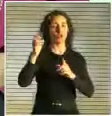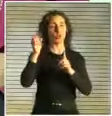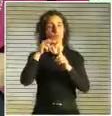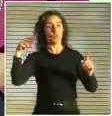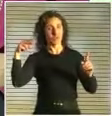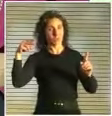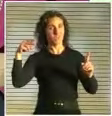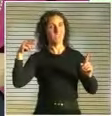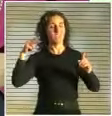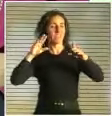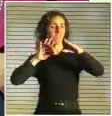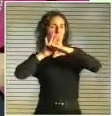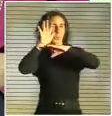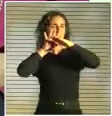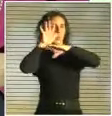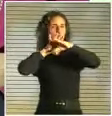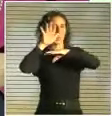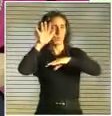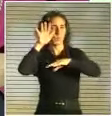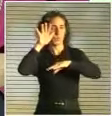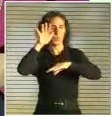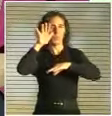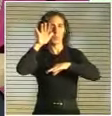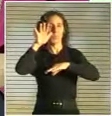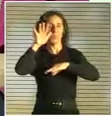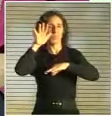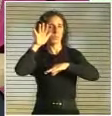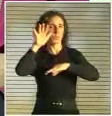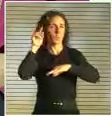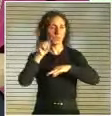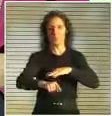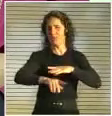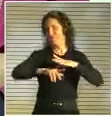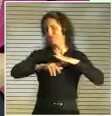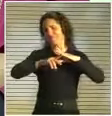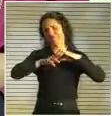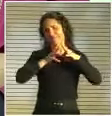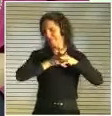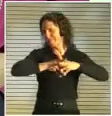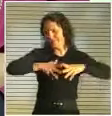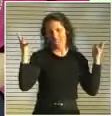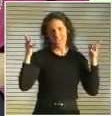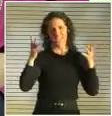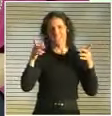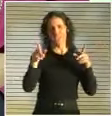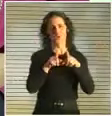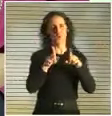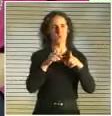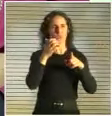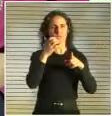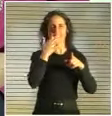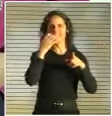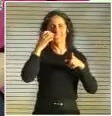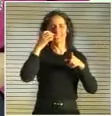greater, than the building envelope itself. So if we all just pause for a moment, that is enormously significant and something that we